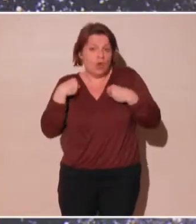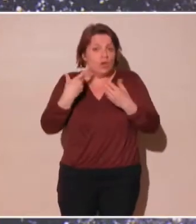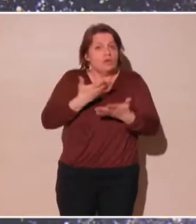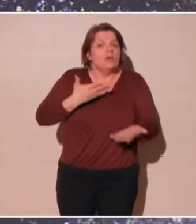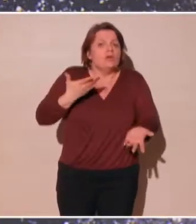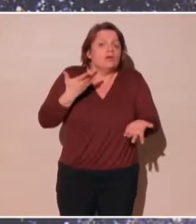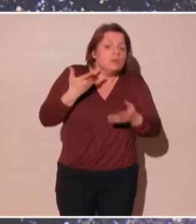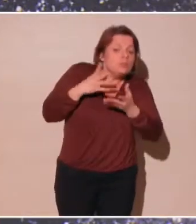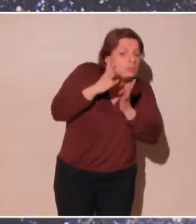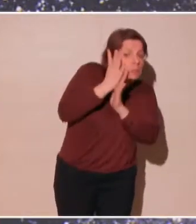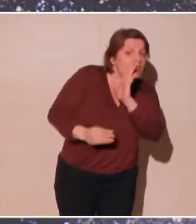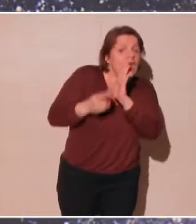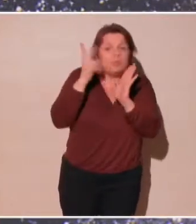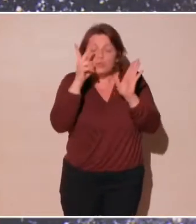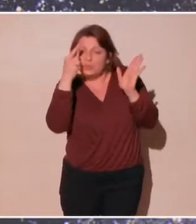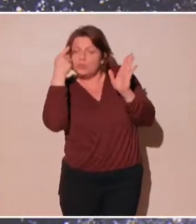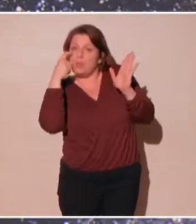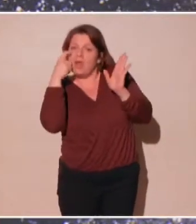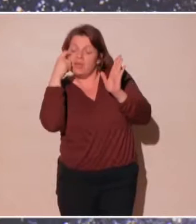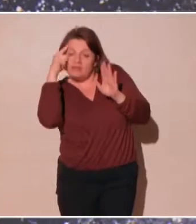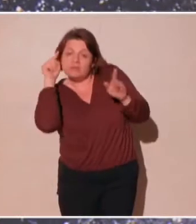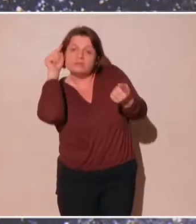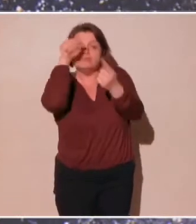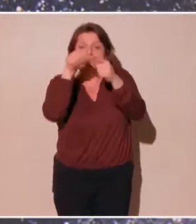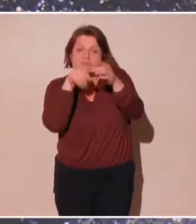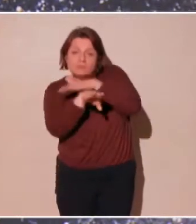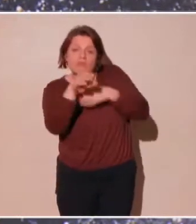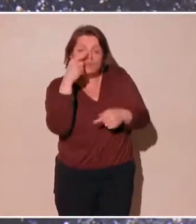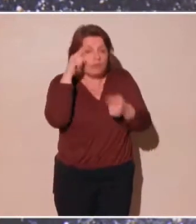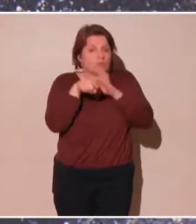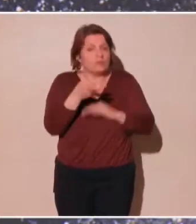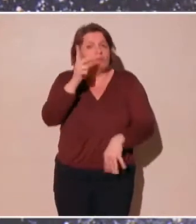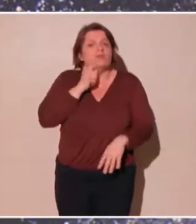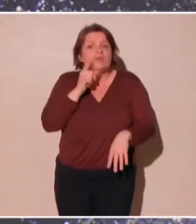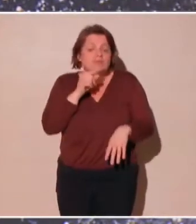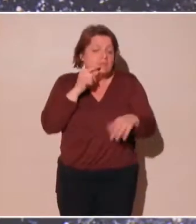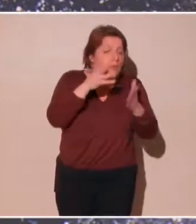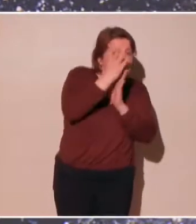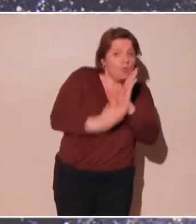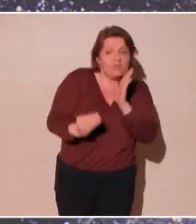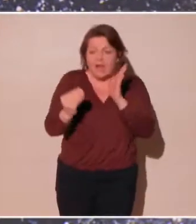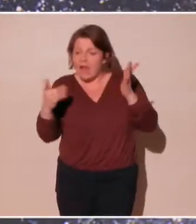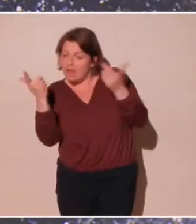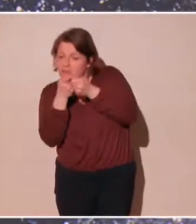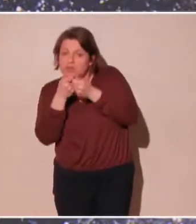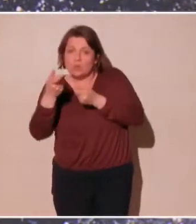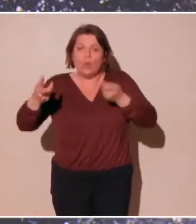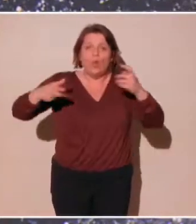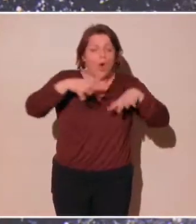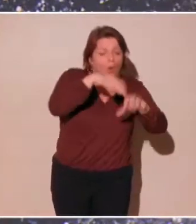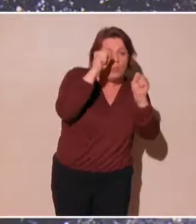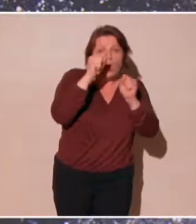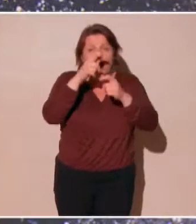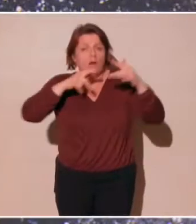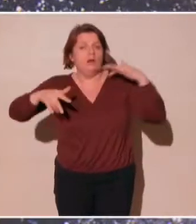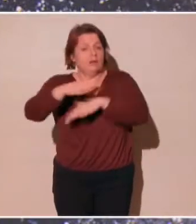will allow to improve the link between supply and demand, to improve the link and the adaptation of the training system